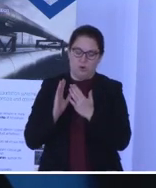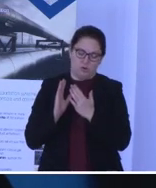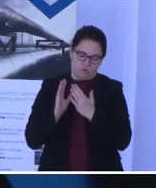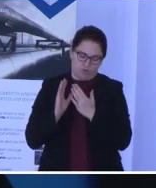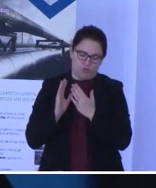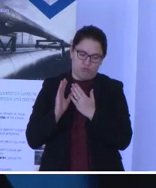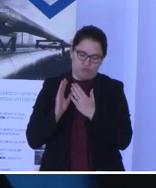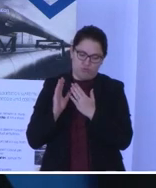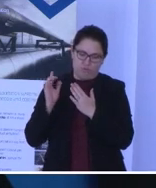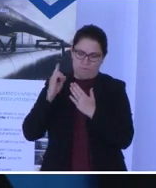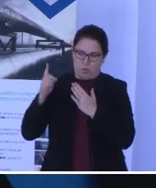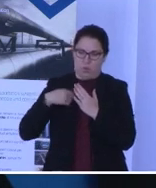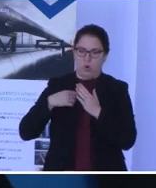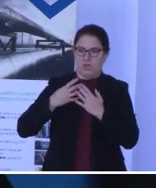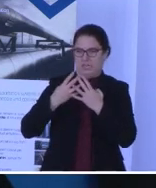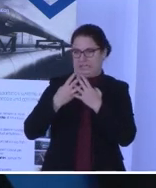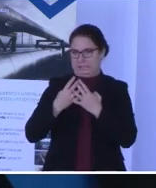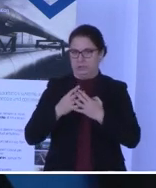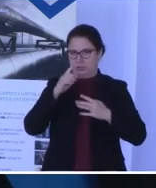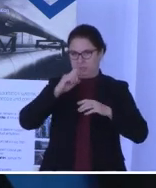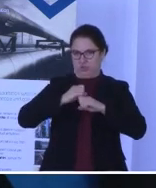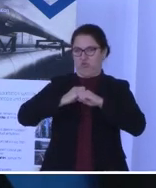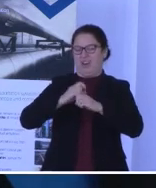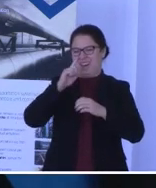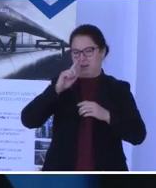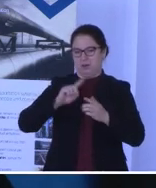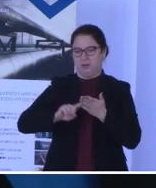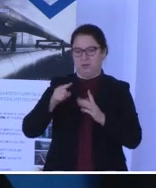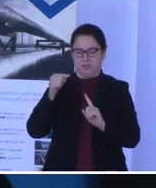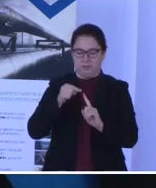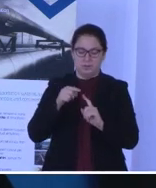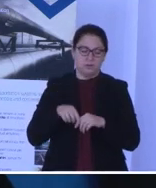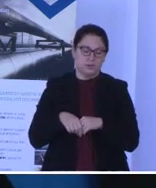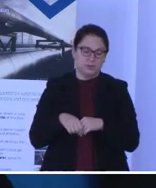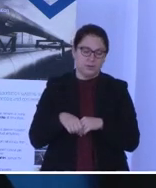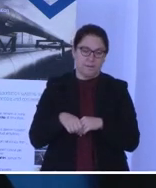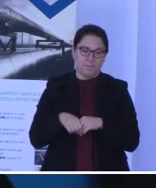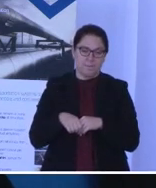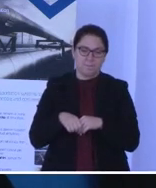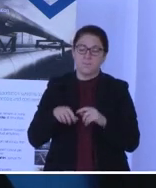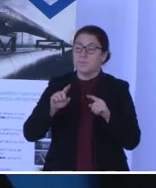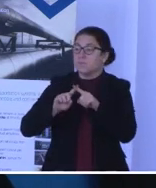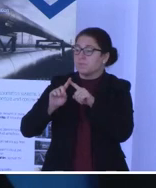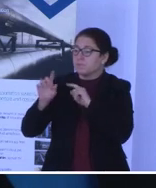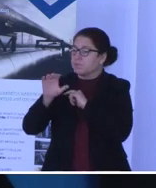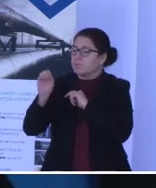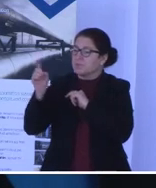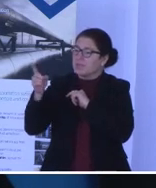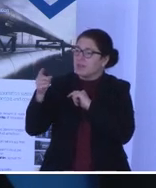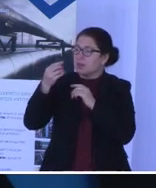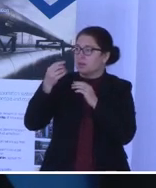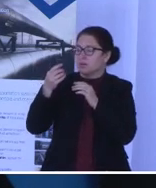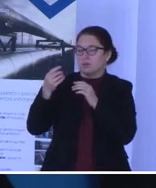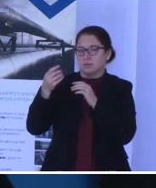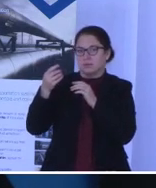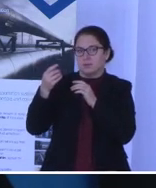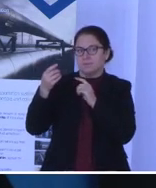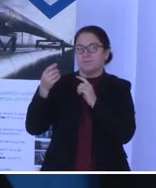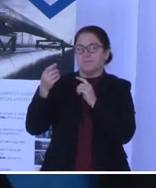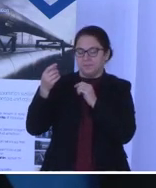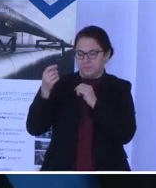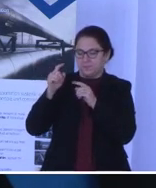of screening. Advocates for various groups that require that they be taken into consideration, whether they